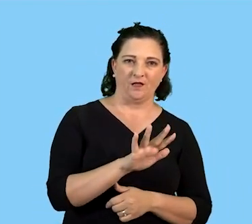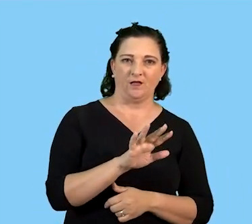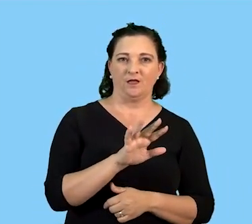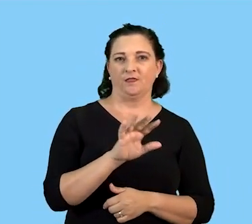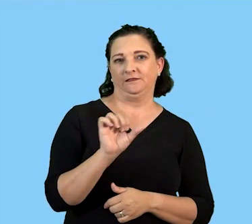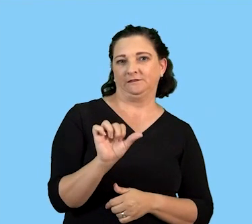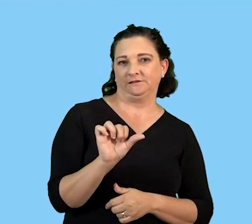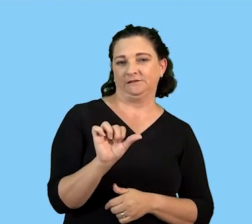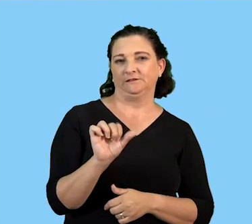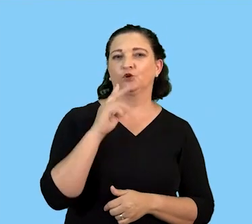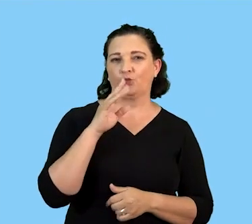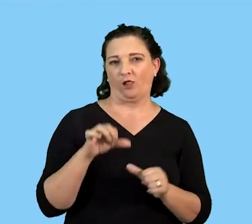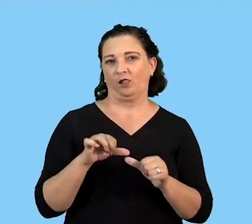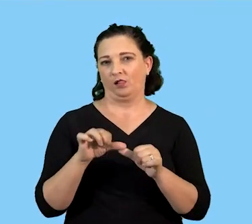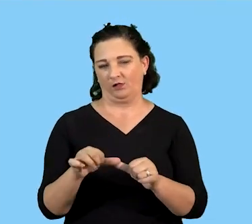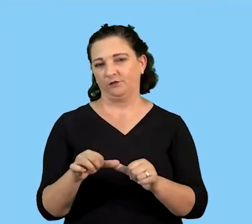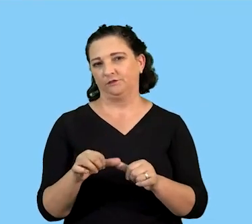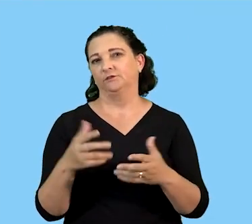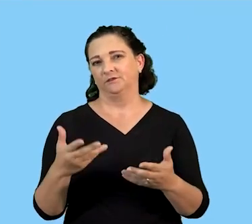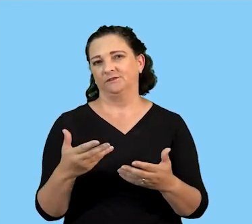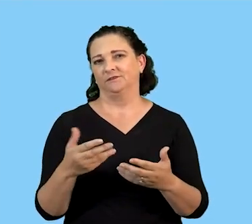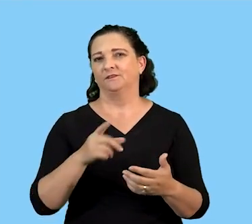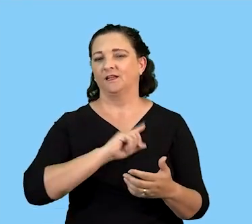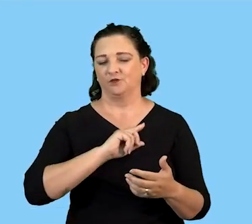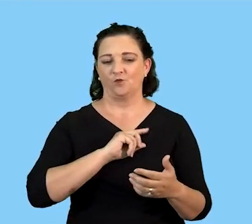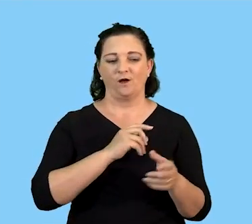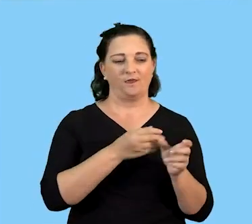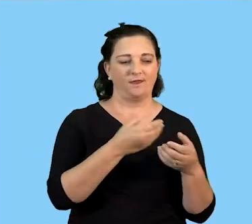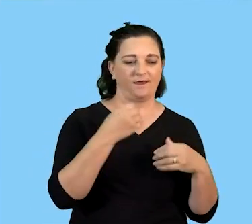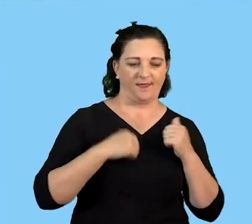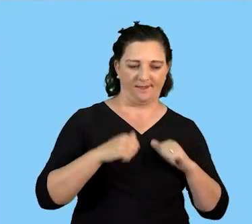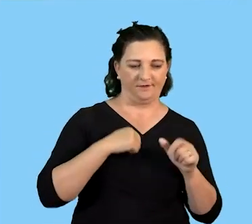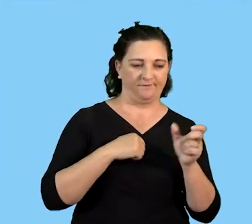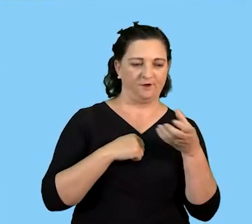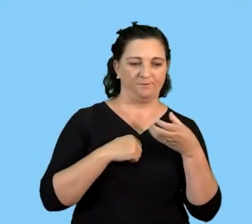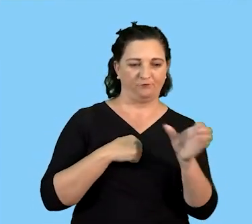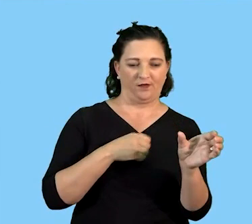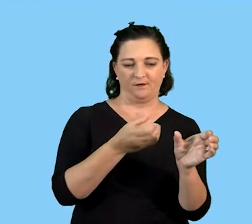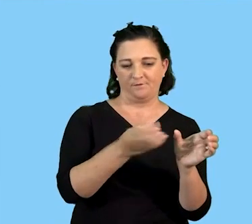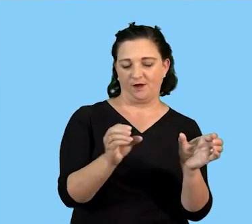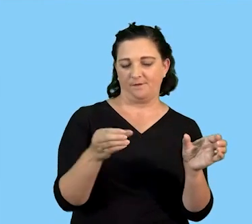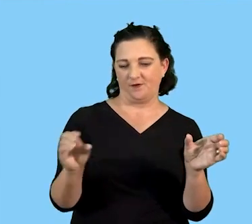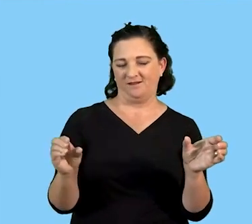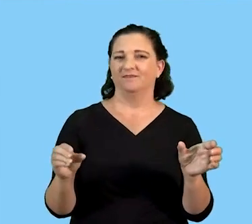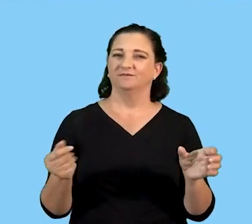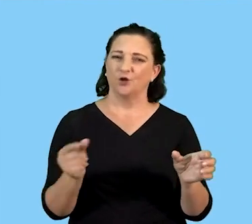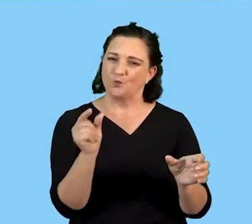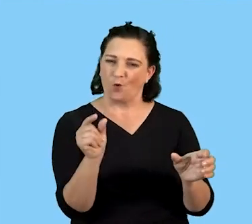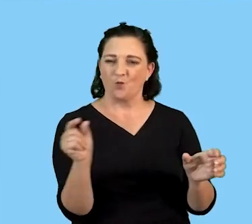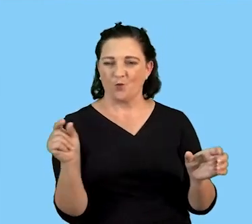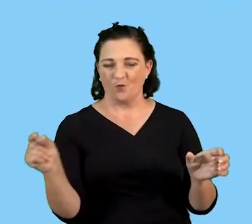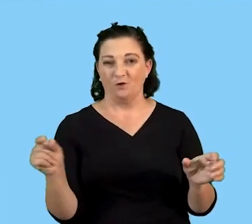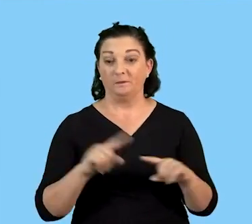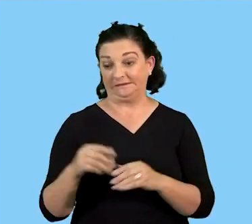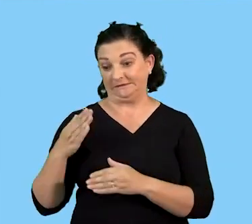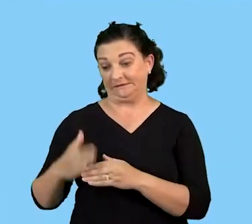and 6th of the second week. So they've broken down the activities into smaller parts, but we know that at the